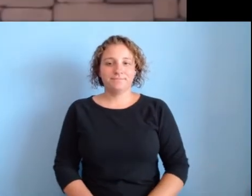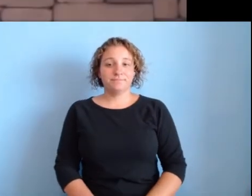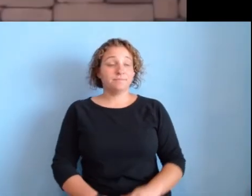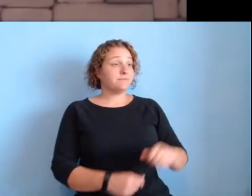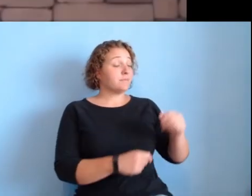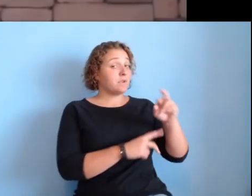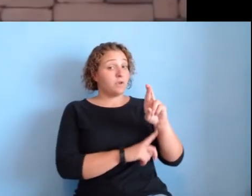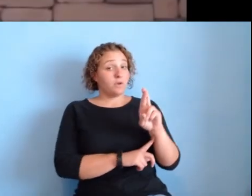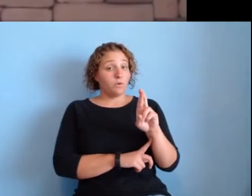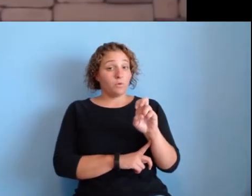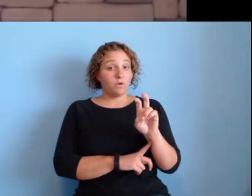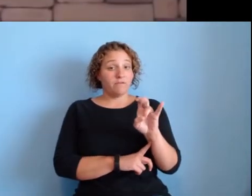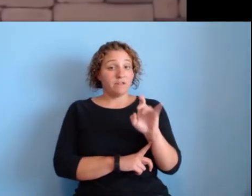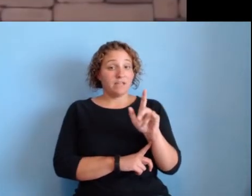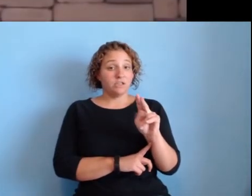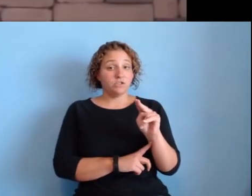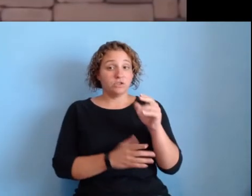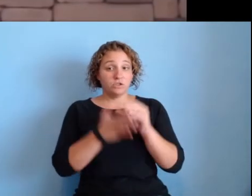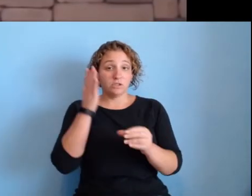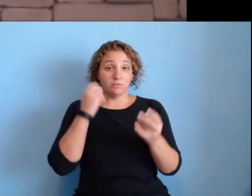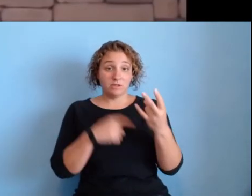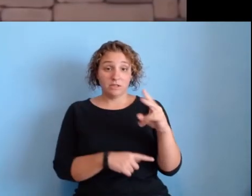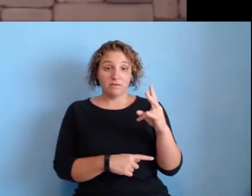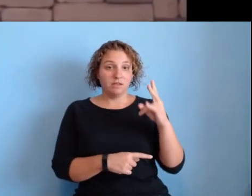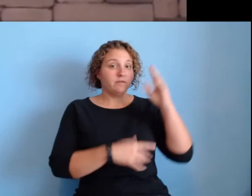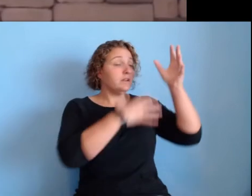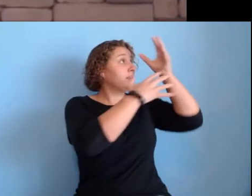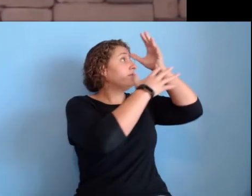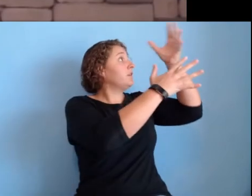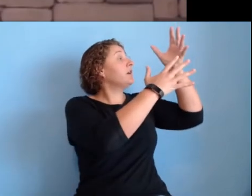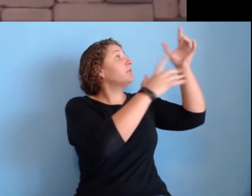Revelation 17, Father, we come before you. We thank you for your word.